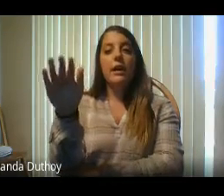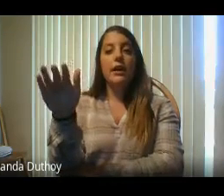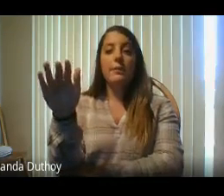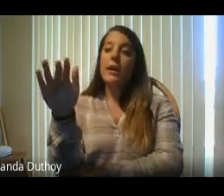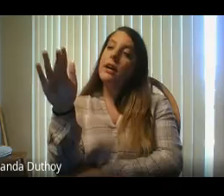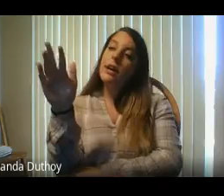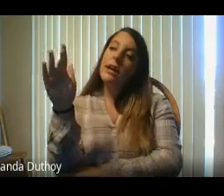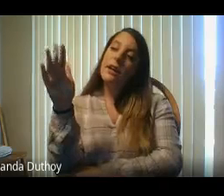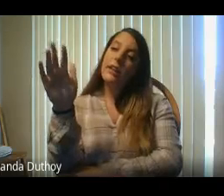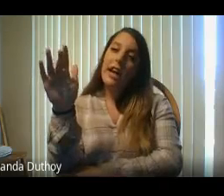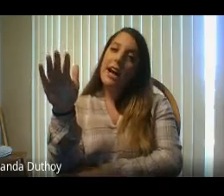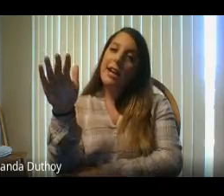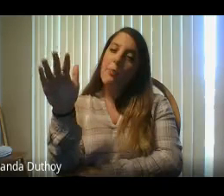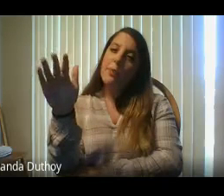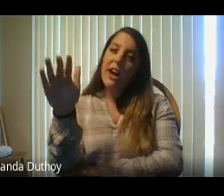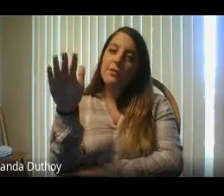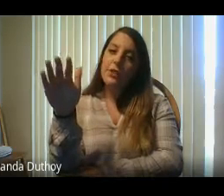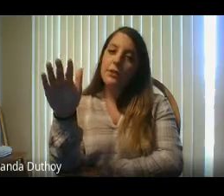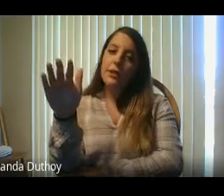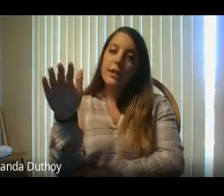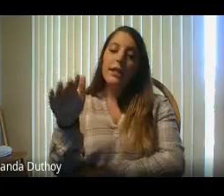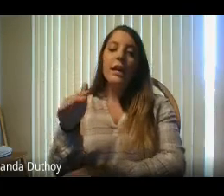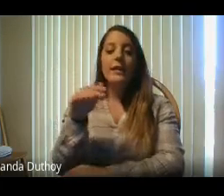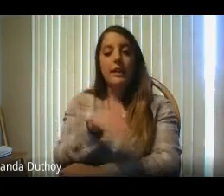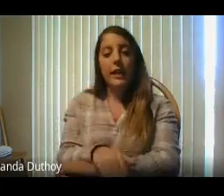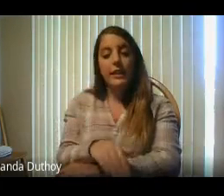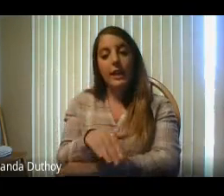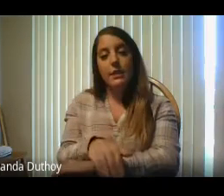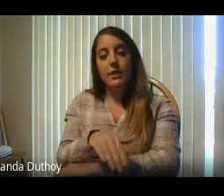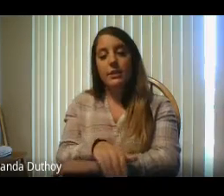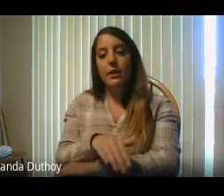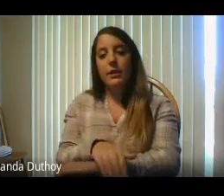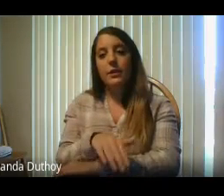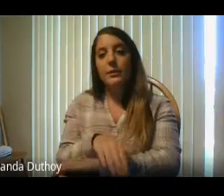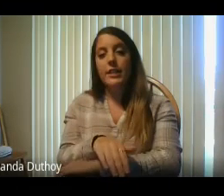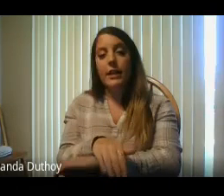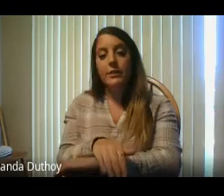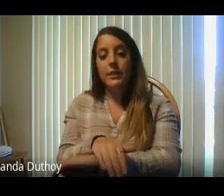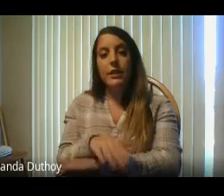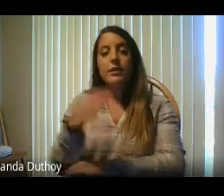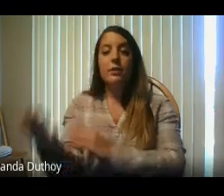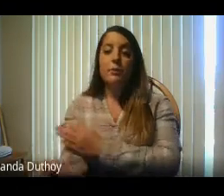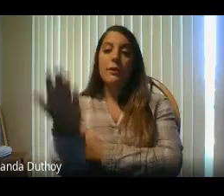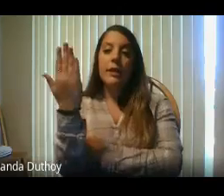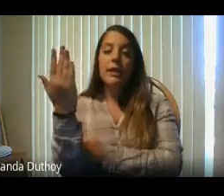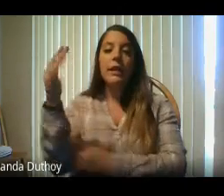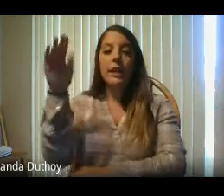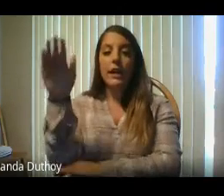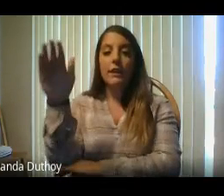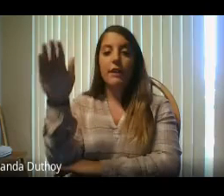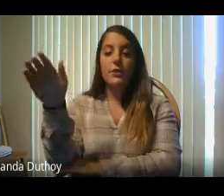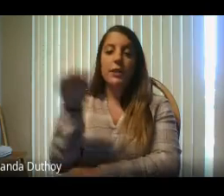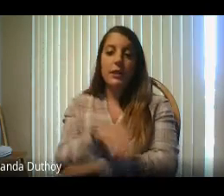little like high up afternoon. And then nighttime, the sun is all the way down. So